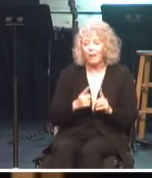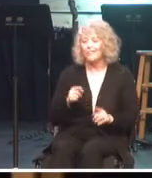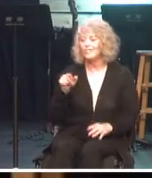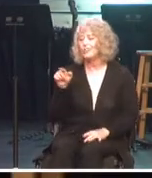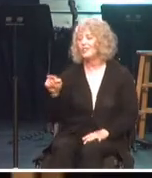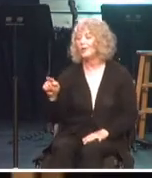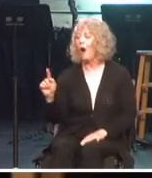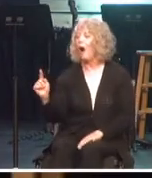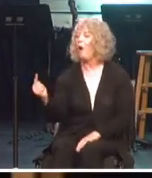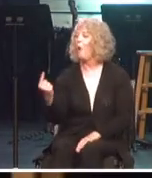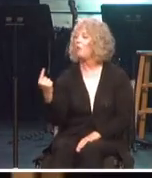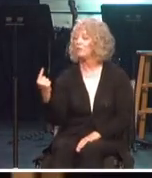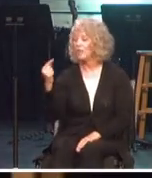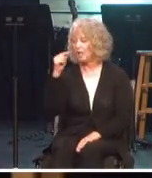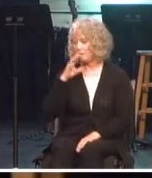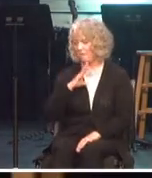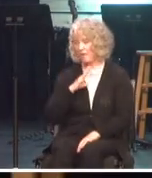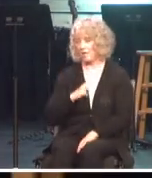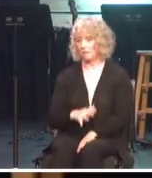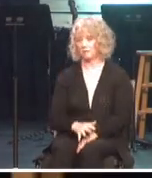a mere man.